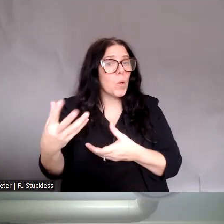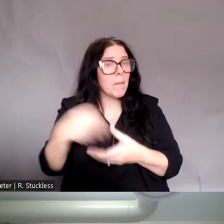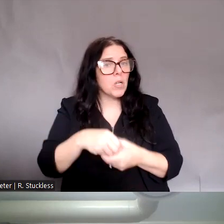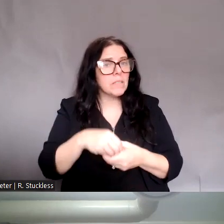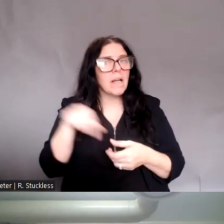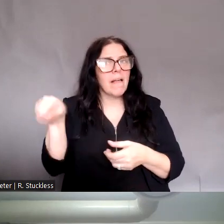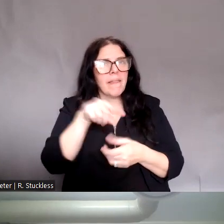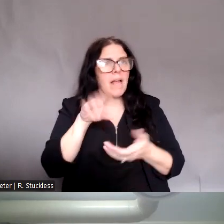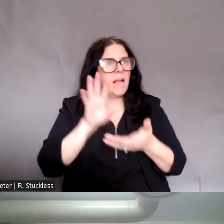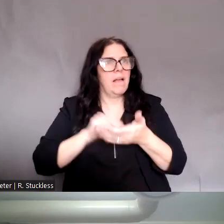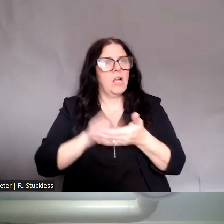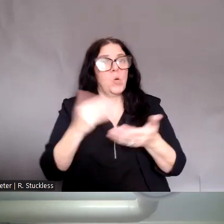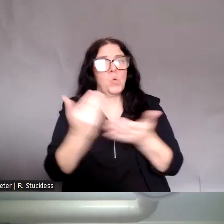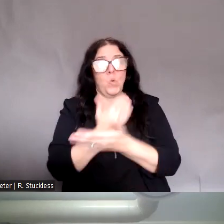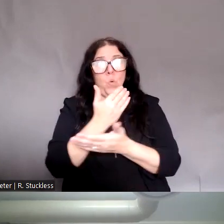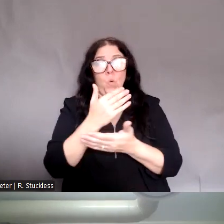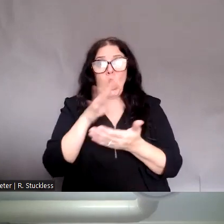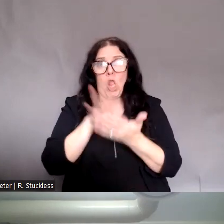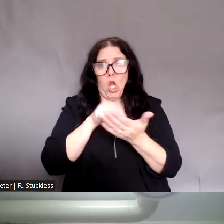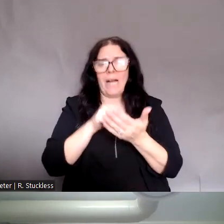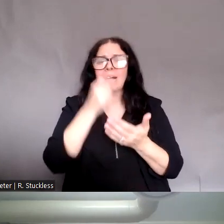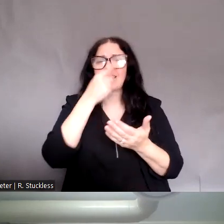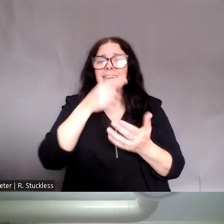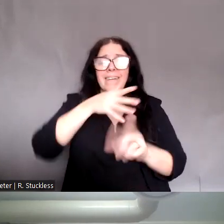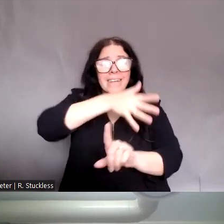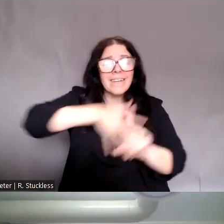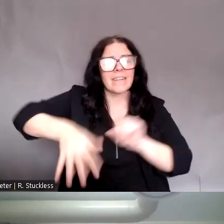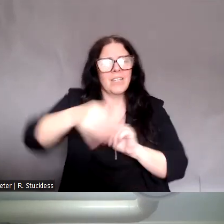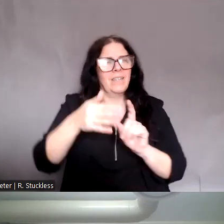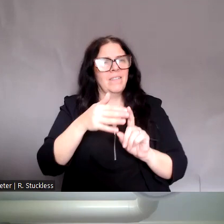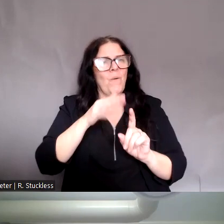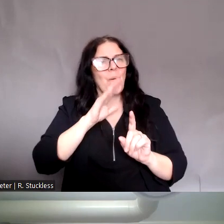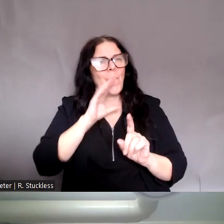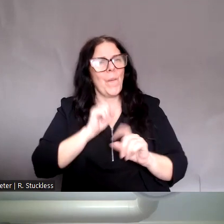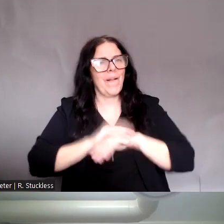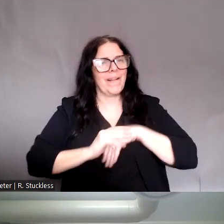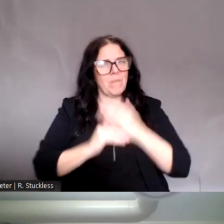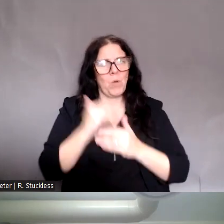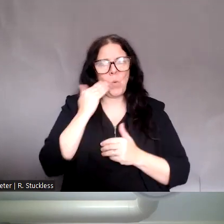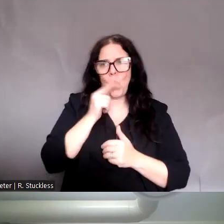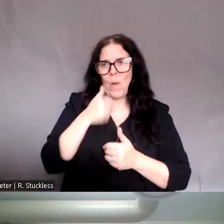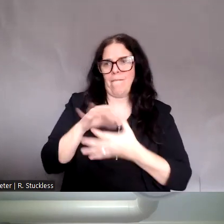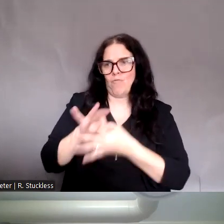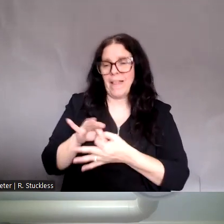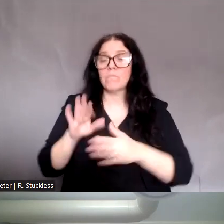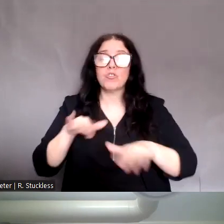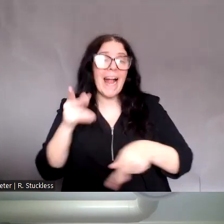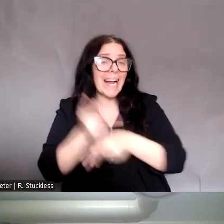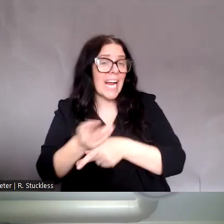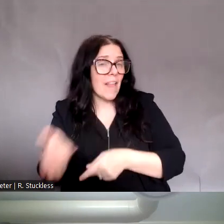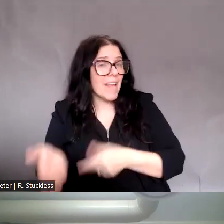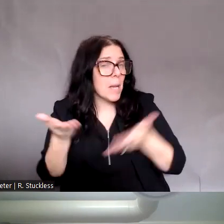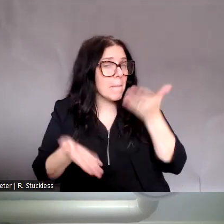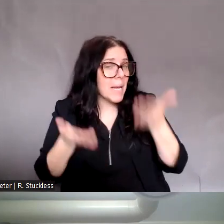new learning in a familiar setting with supports that are already pre-established, people that they know. Childcare might be available on site